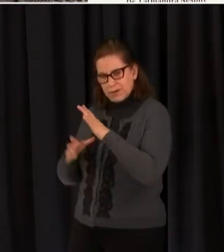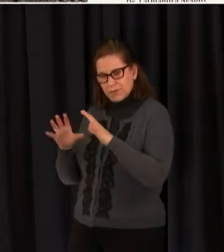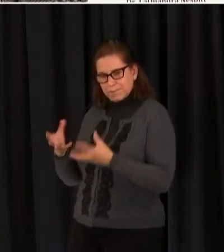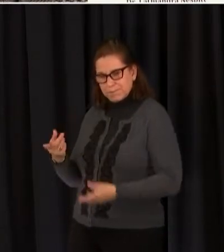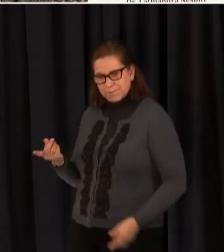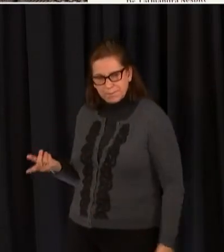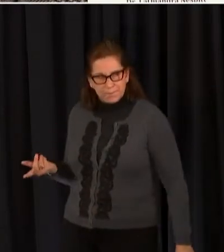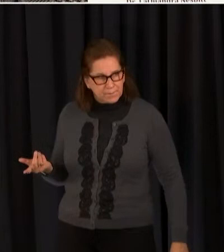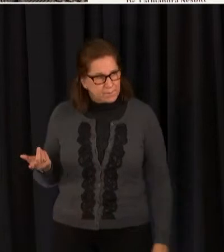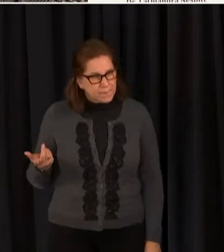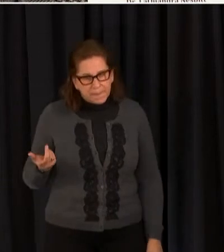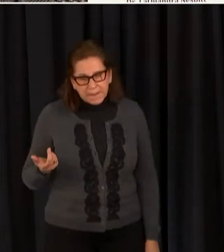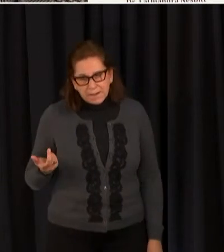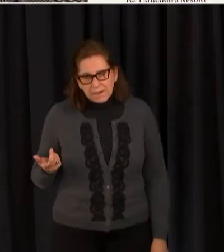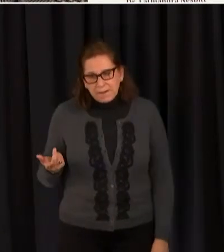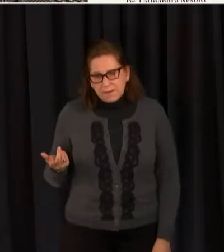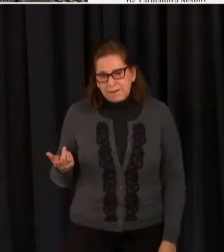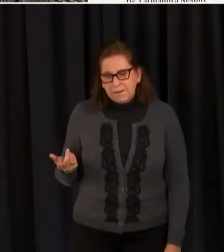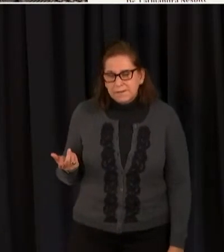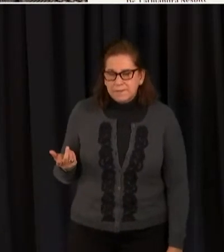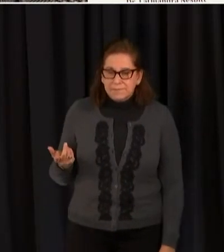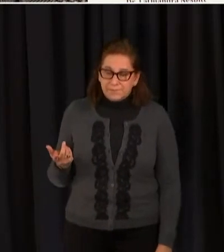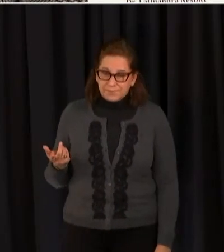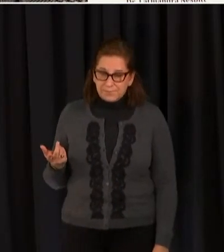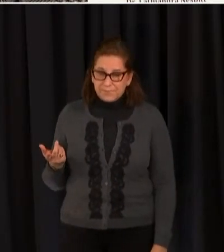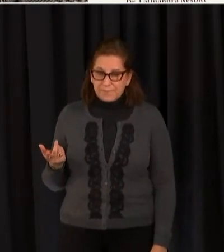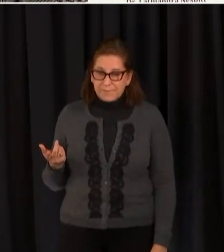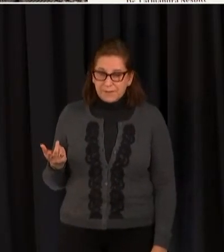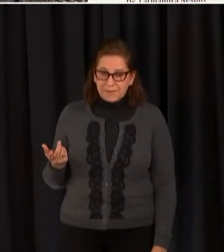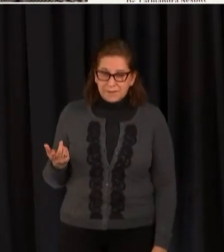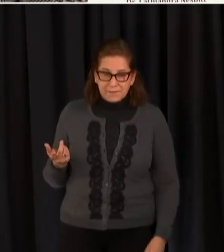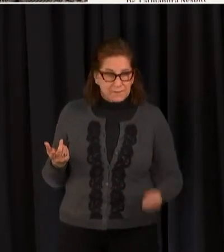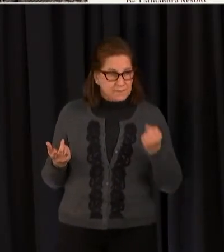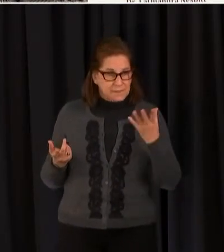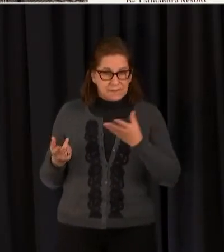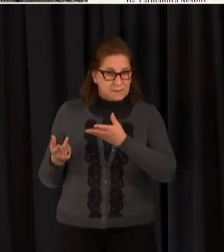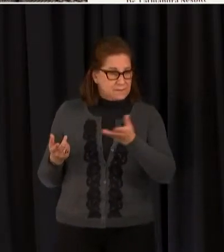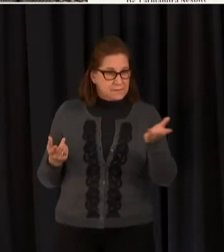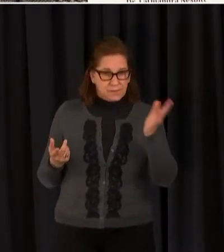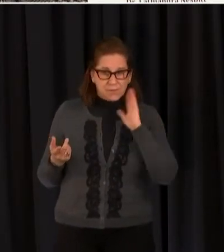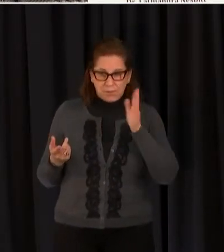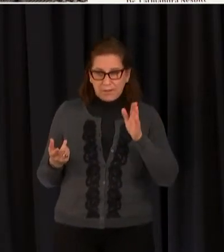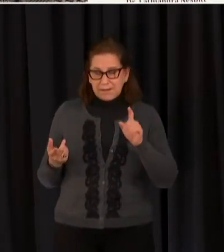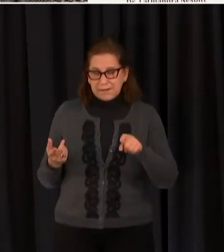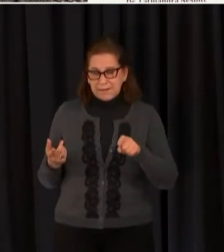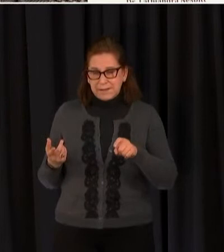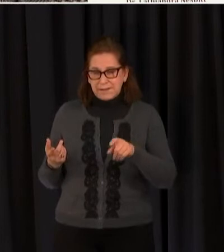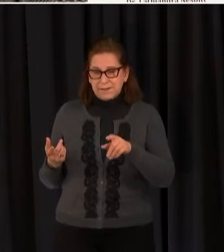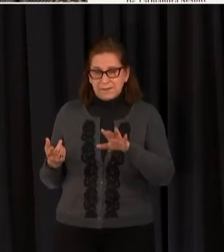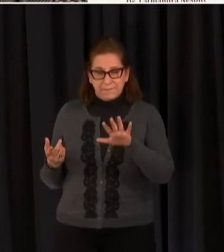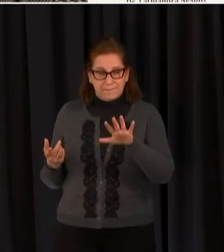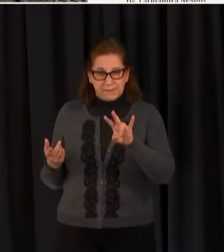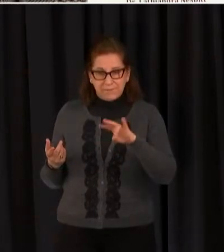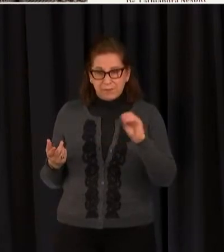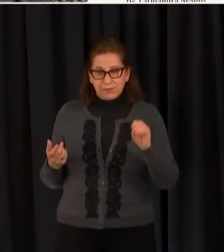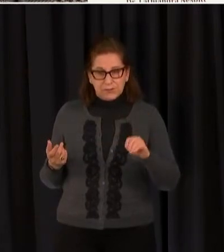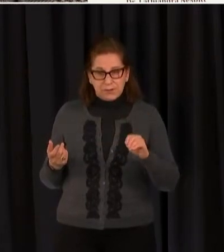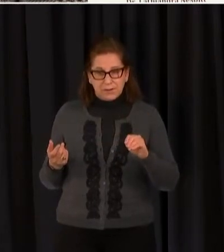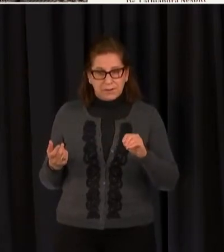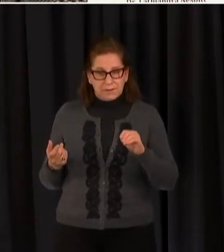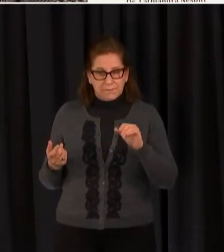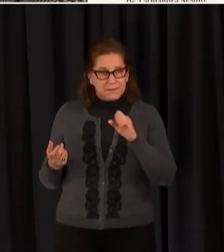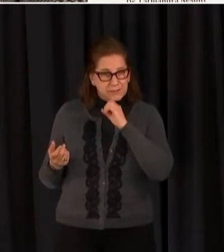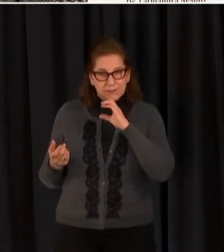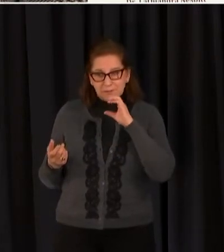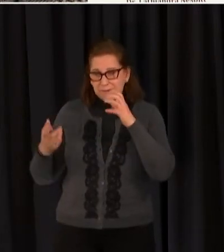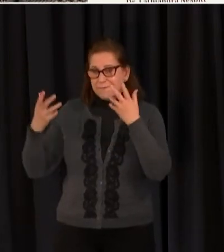over time are going to diminish their need because more of them have been vaccinated. So we're at about 57% of seniors. We were projected to